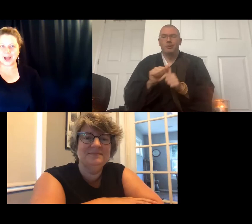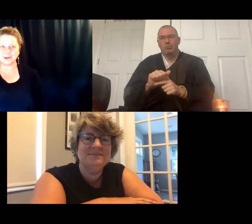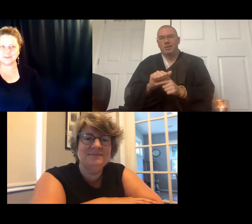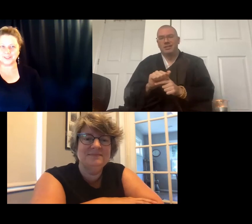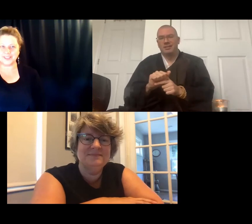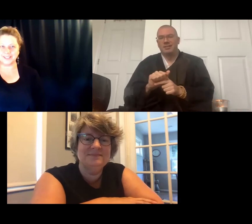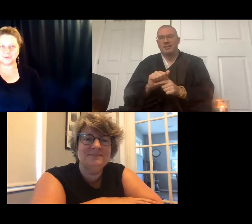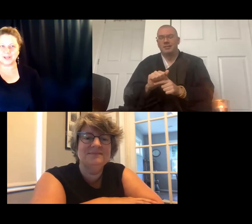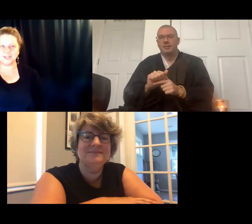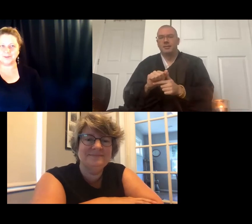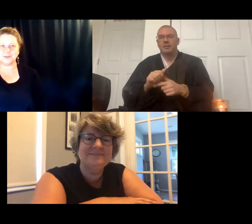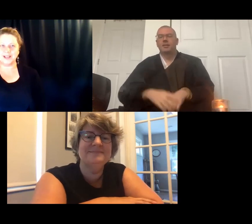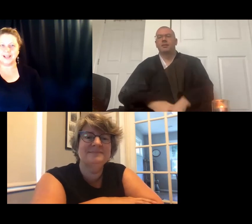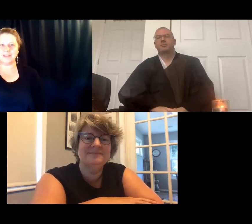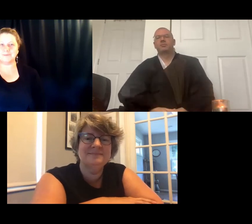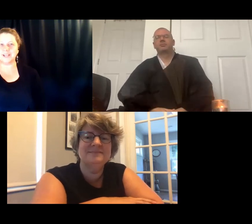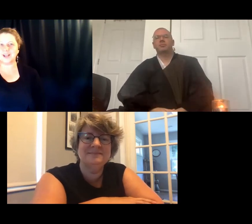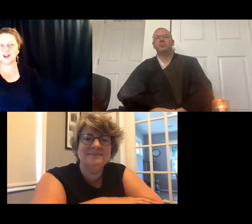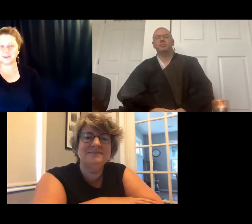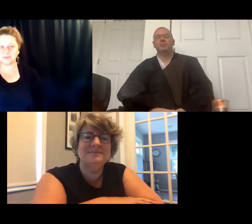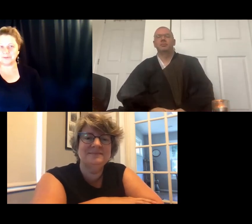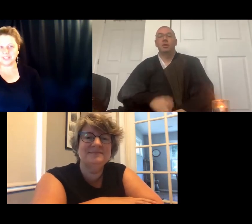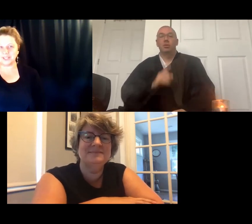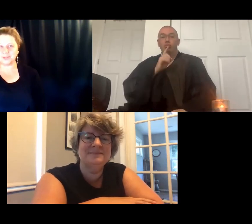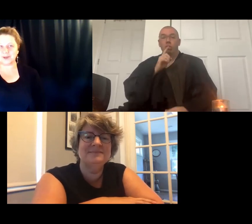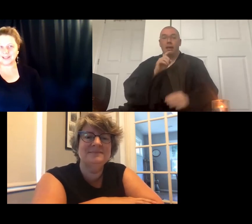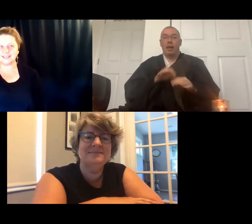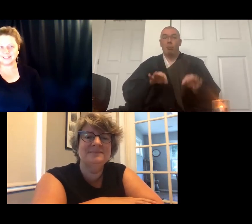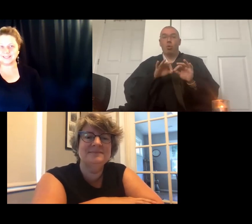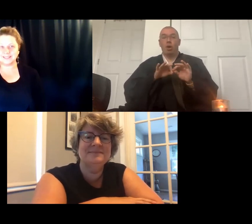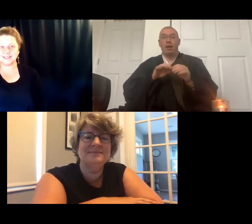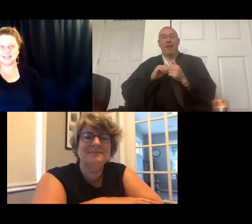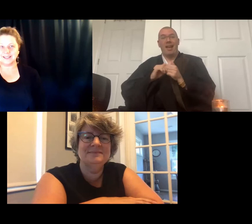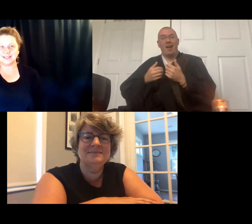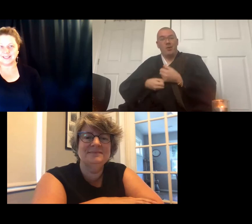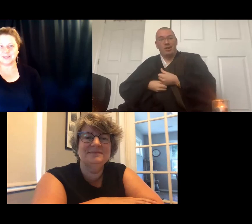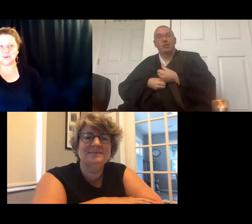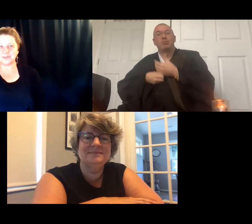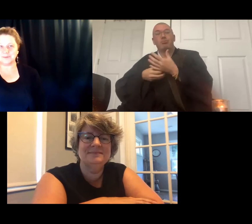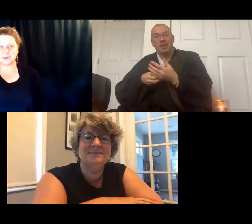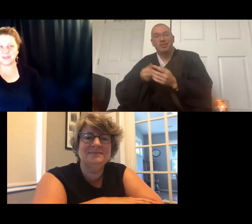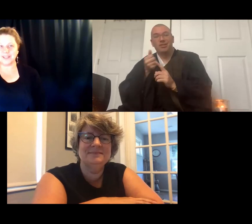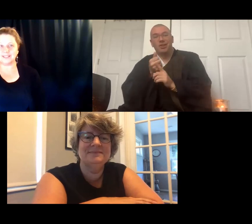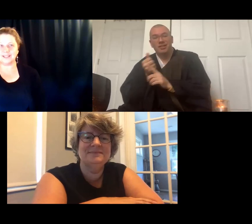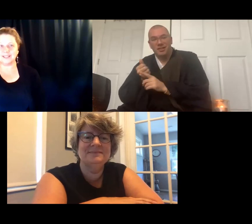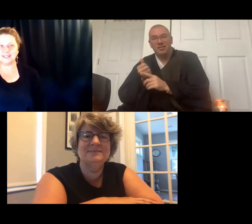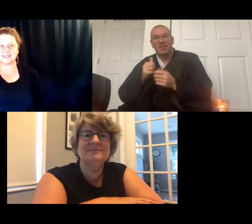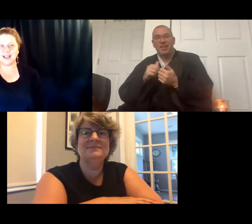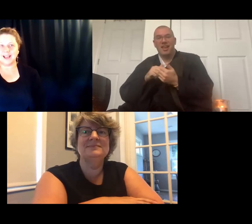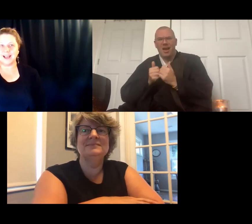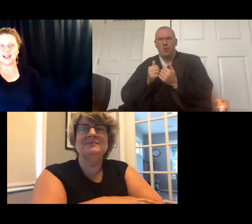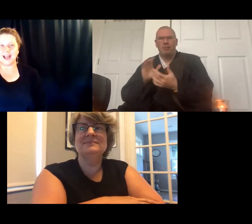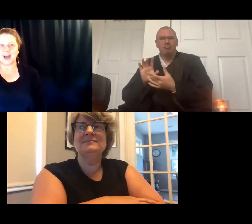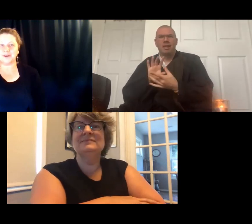the powerful thing is when you embrace all three within your practice, the most important thing